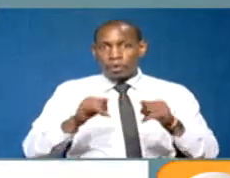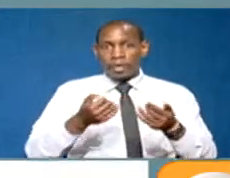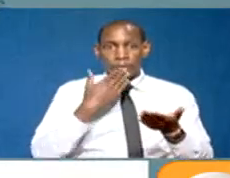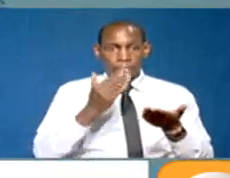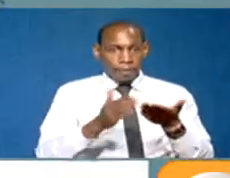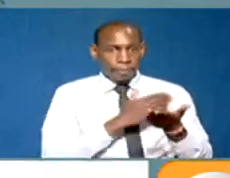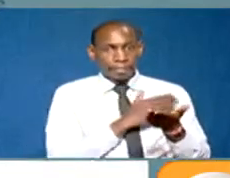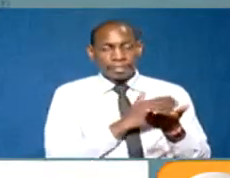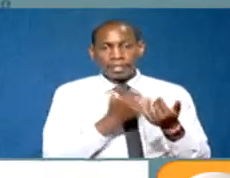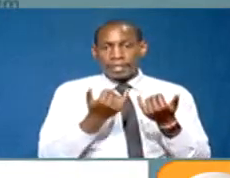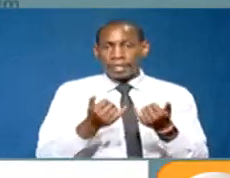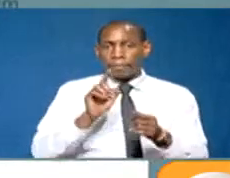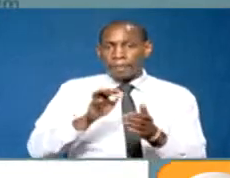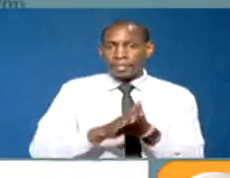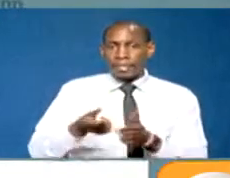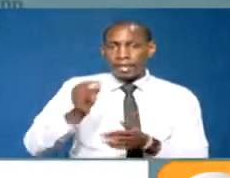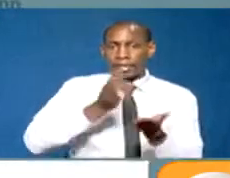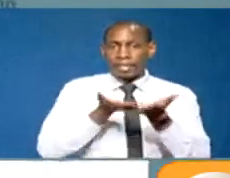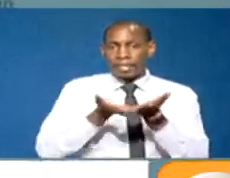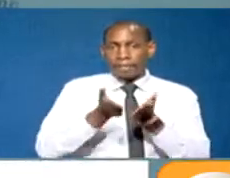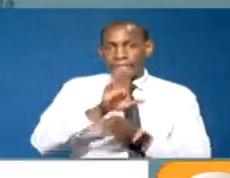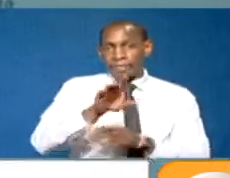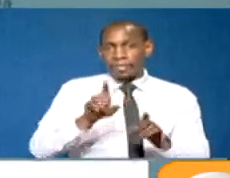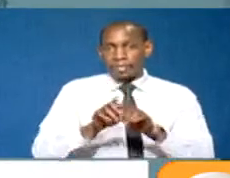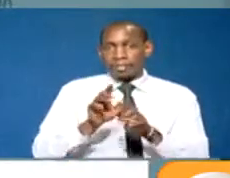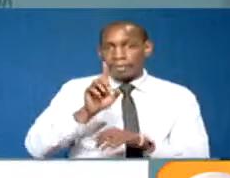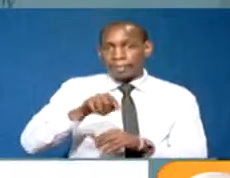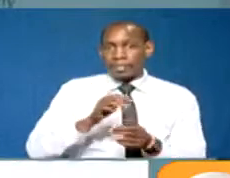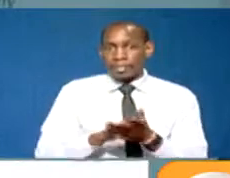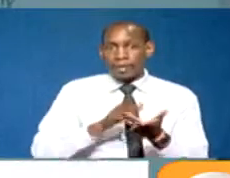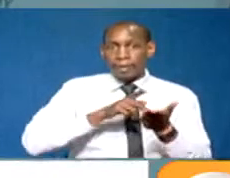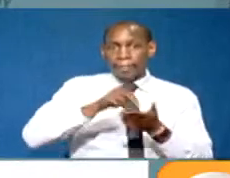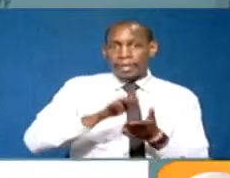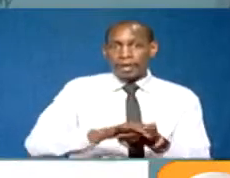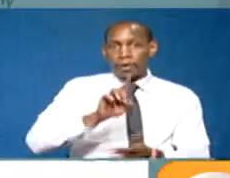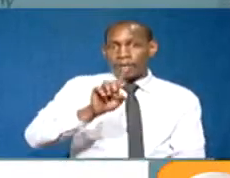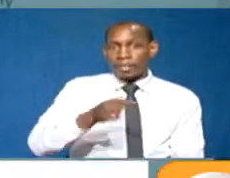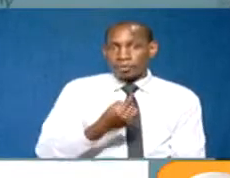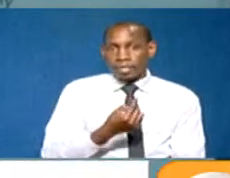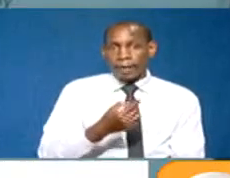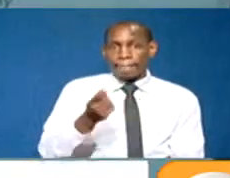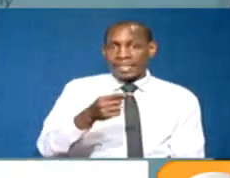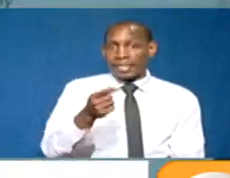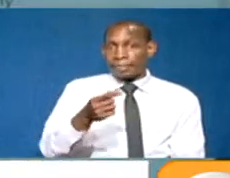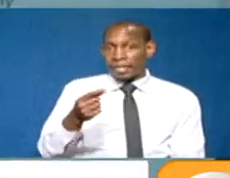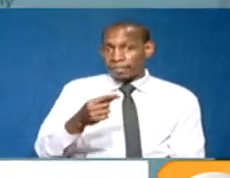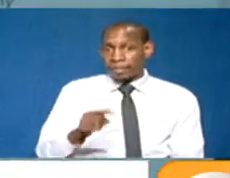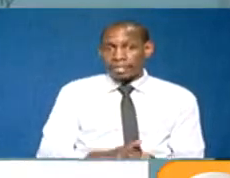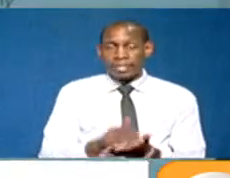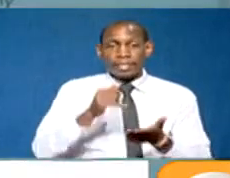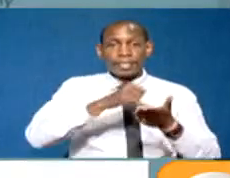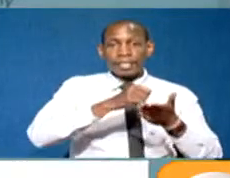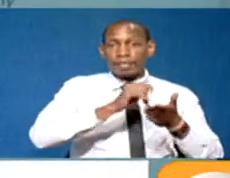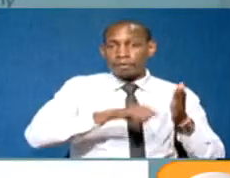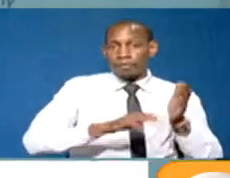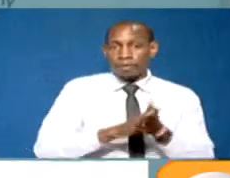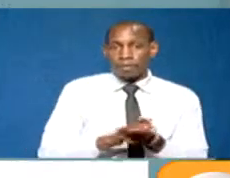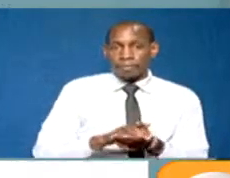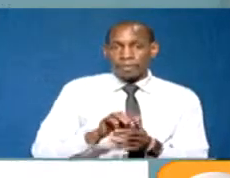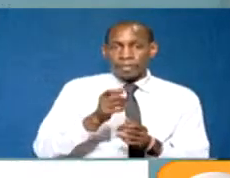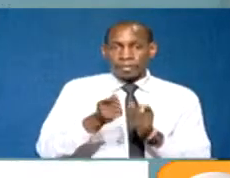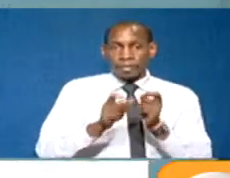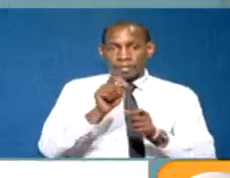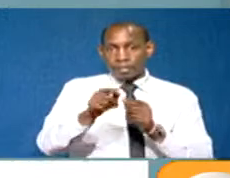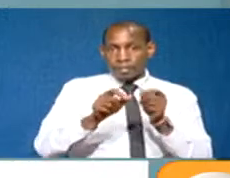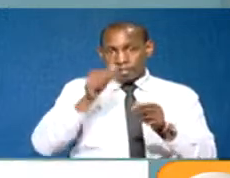page where you're supposed to add your services and you're supposed to make a payment of 1,000 shillings per month. It caters for the SMS